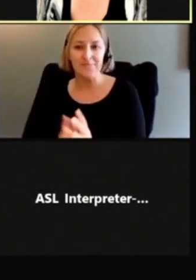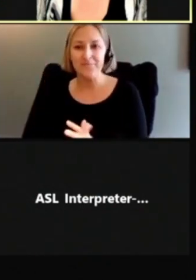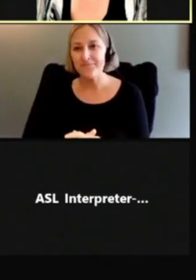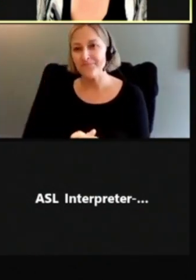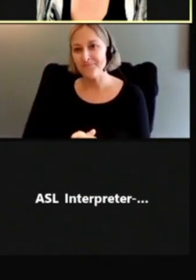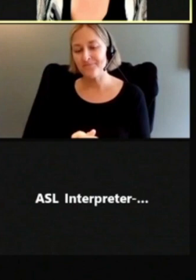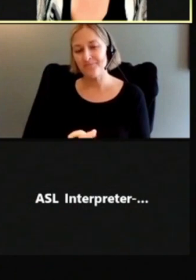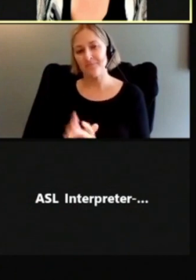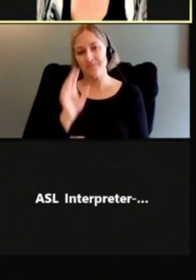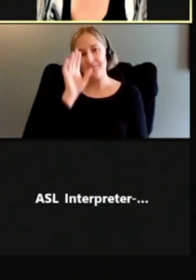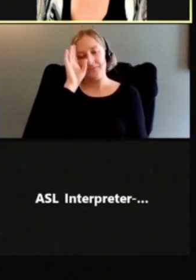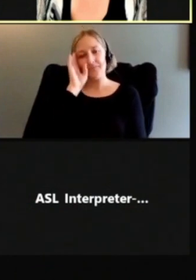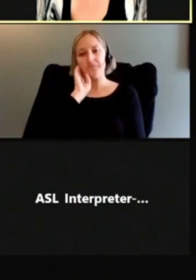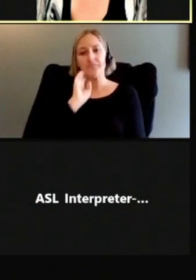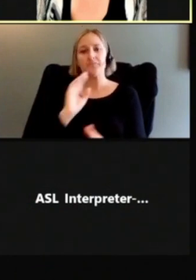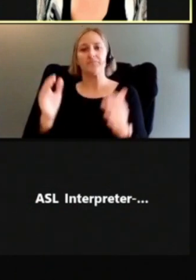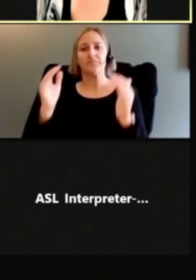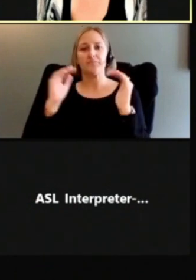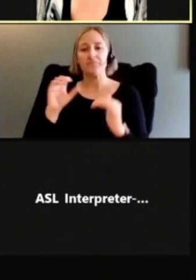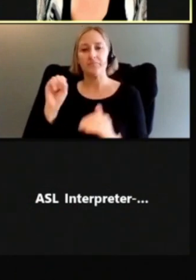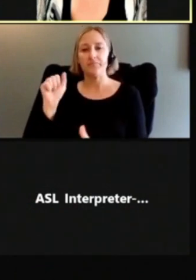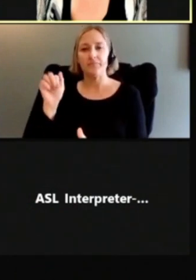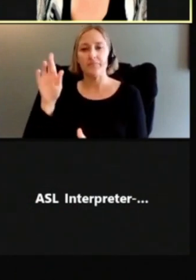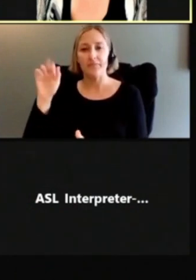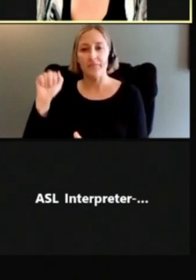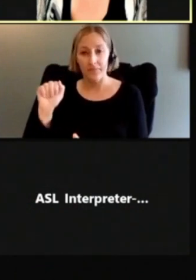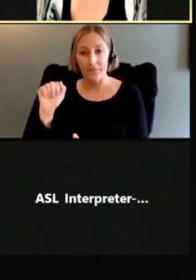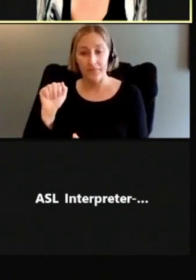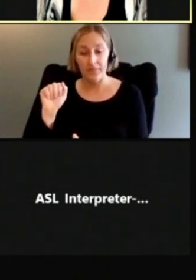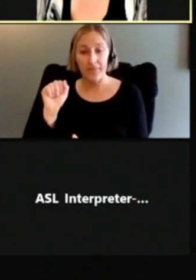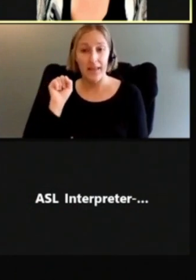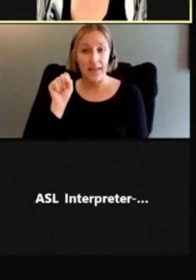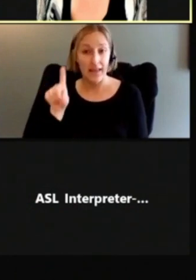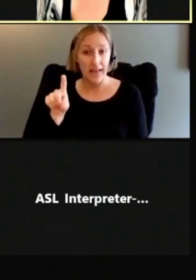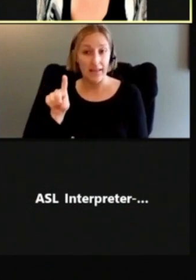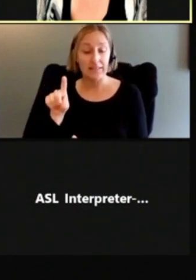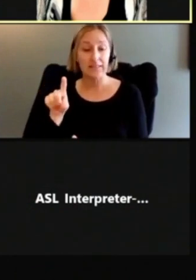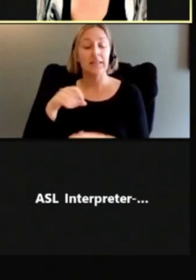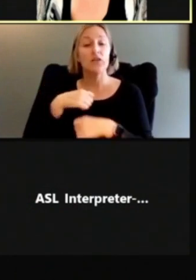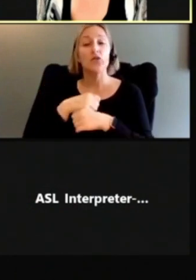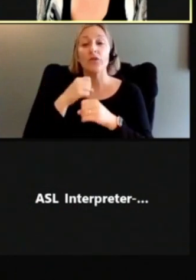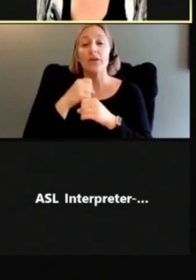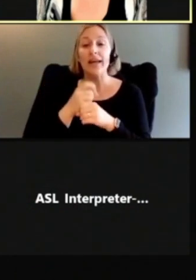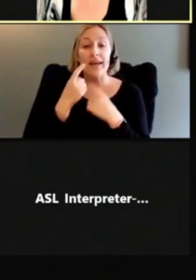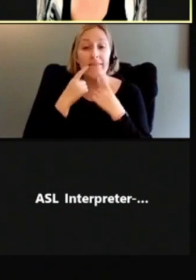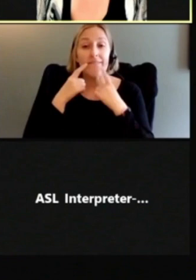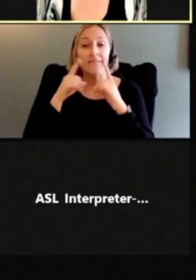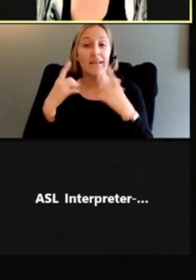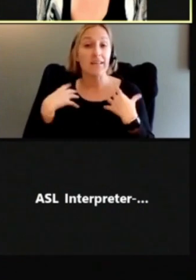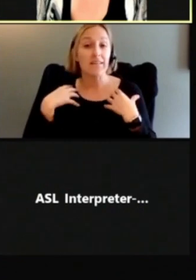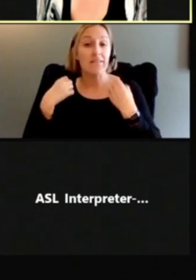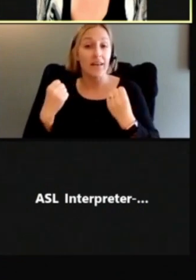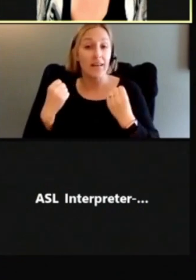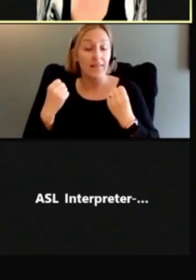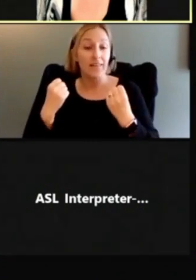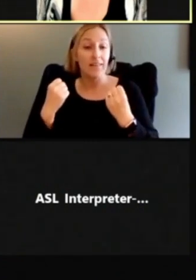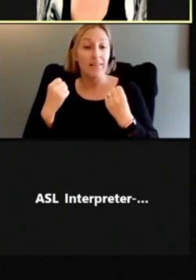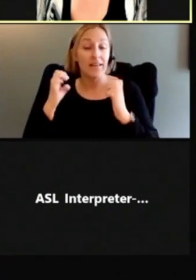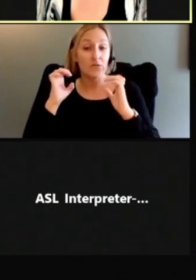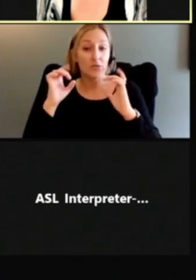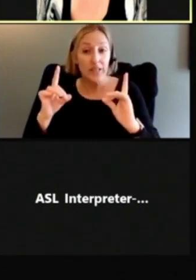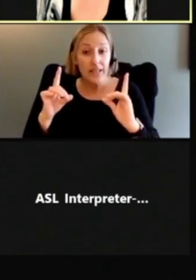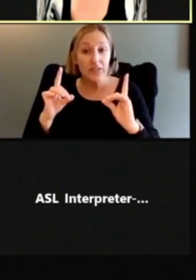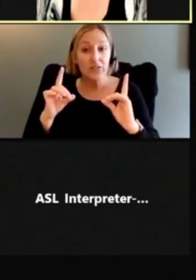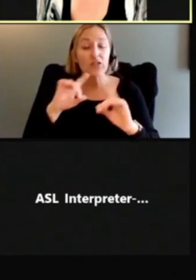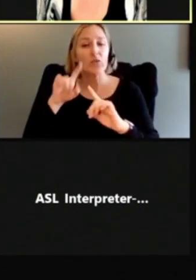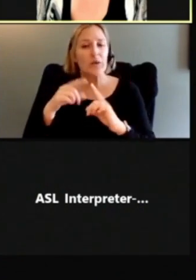Let's see. And then Sarah also had a question. How do we create effective health education when we have many different people